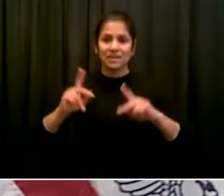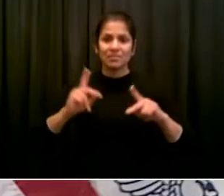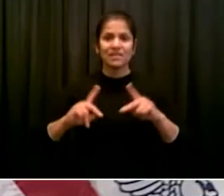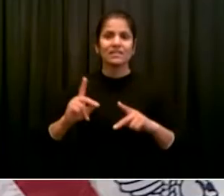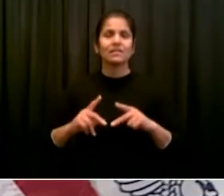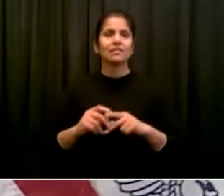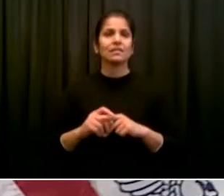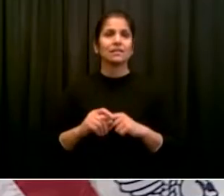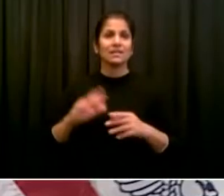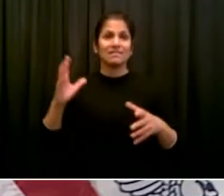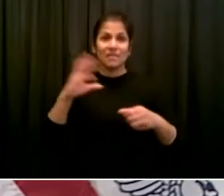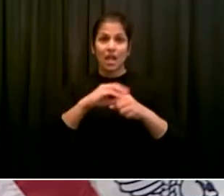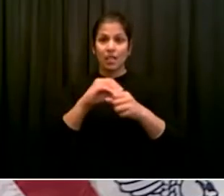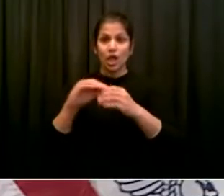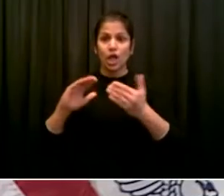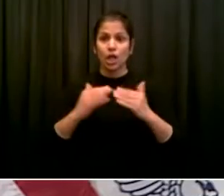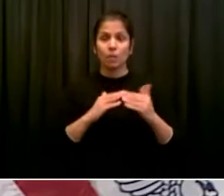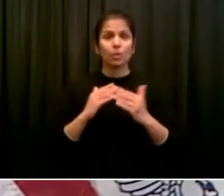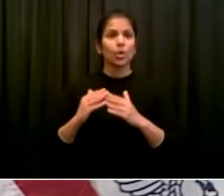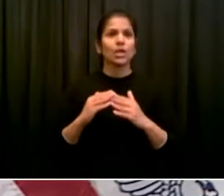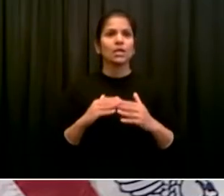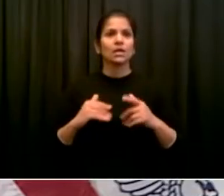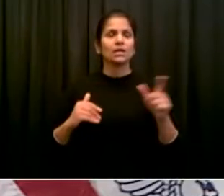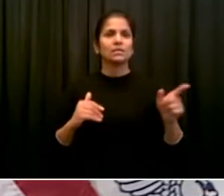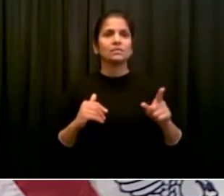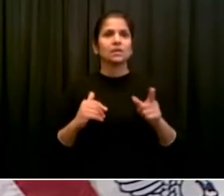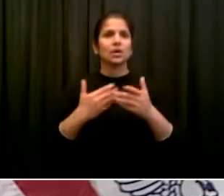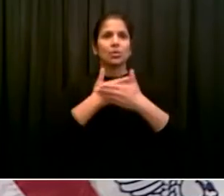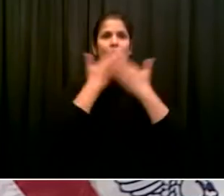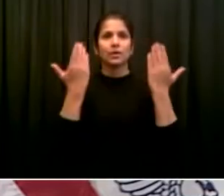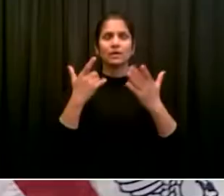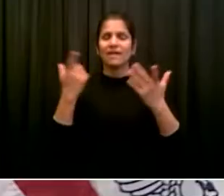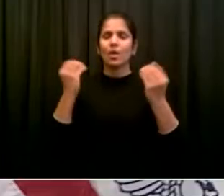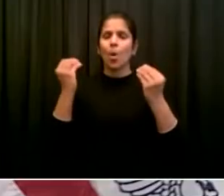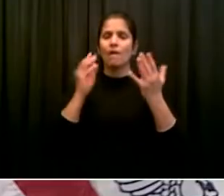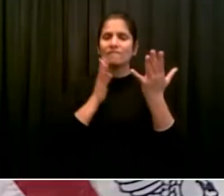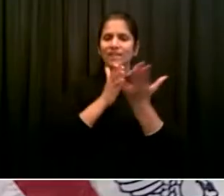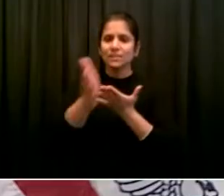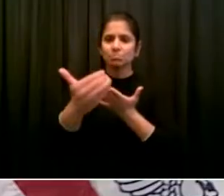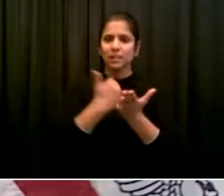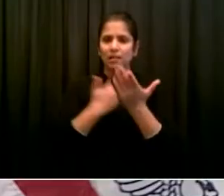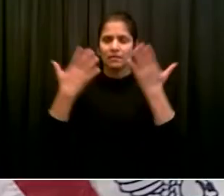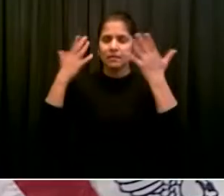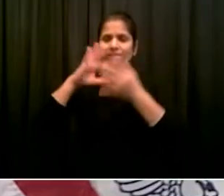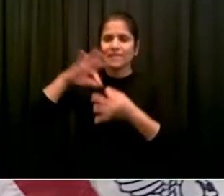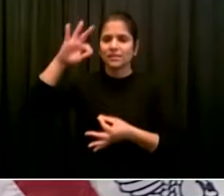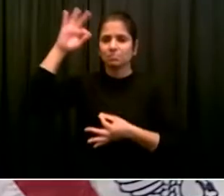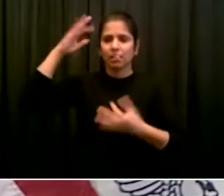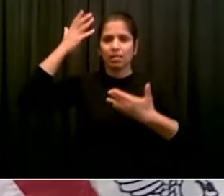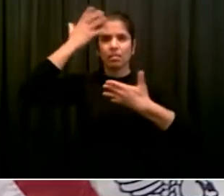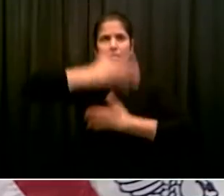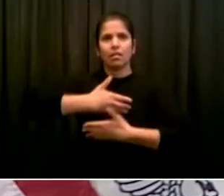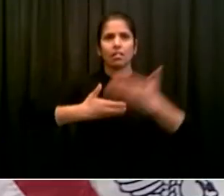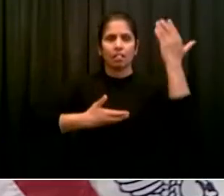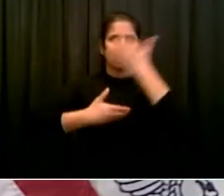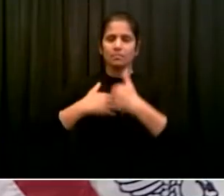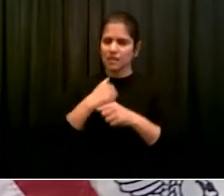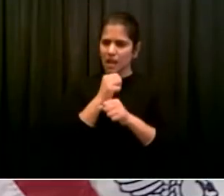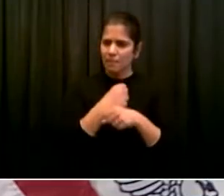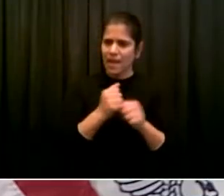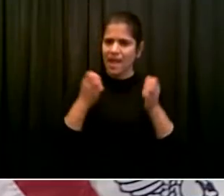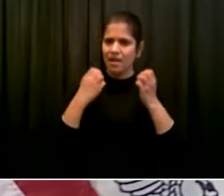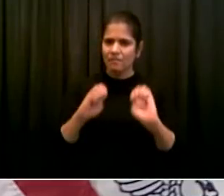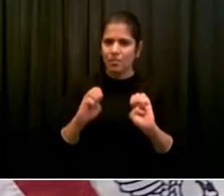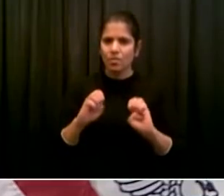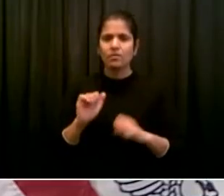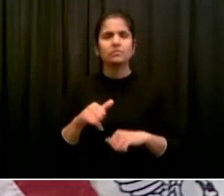city is invisible despite your efforts. They don't see anything in